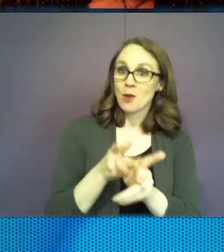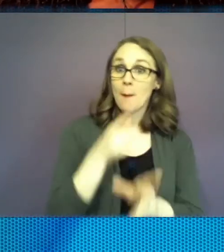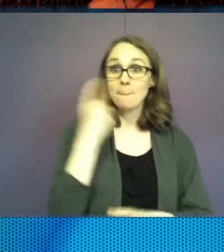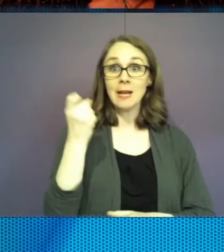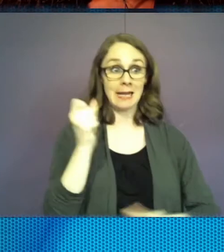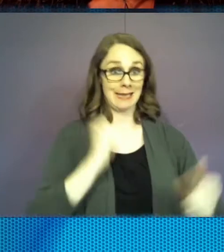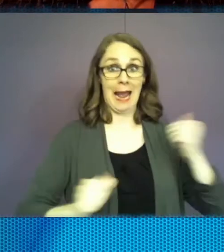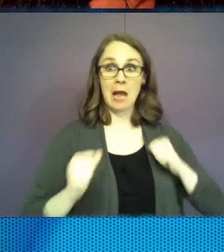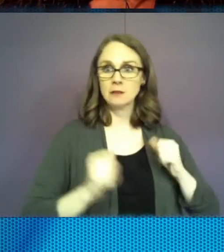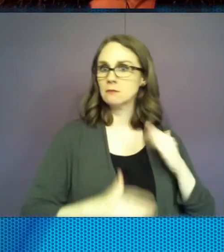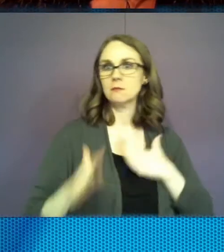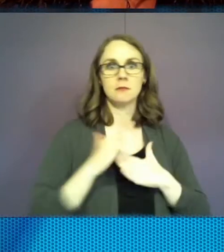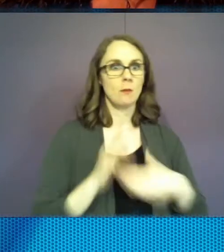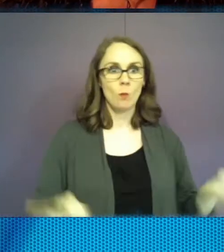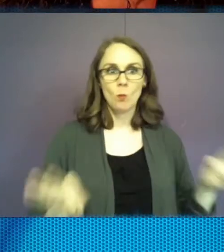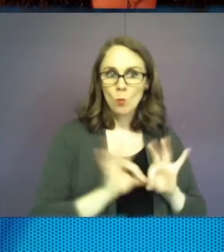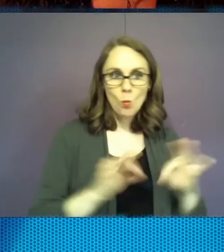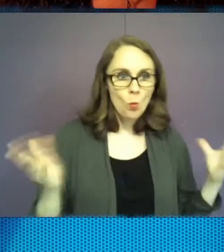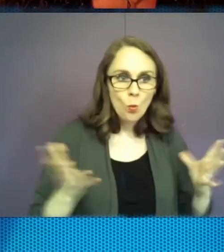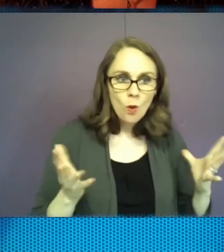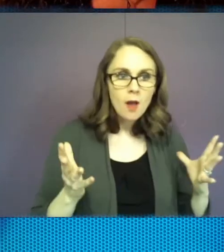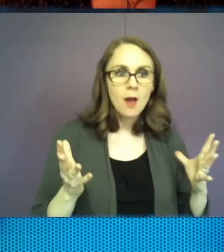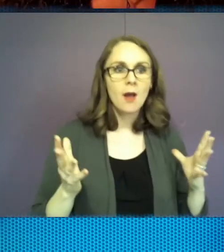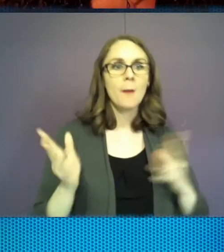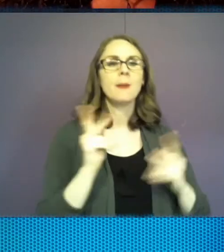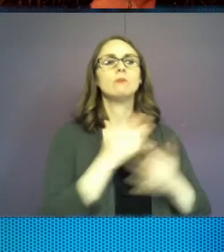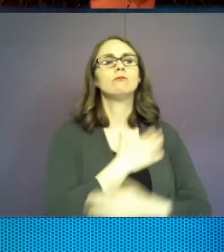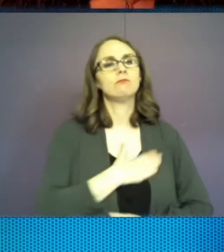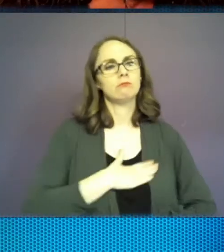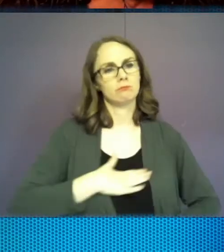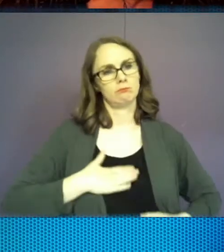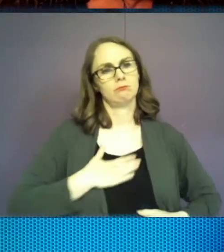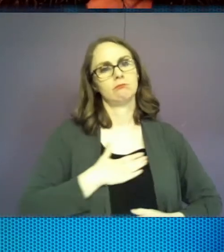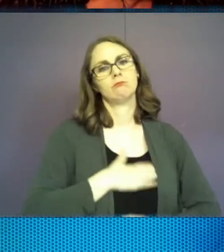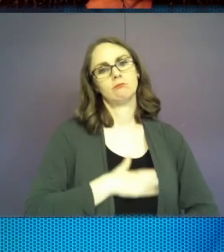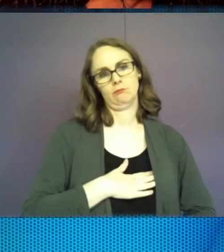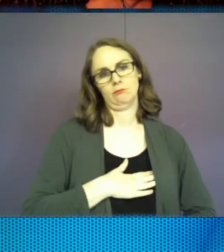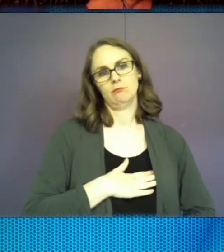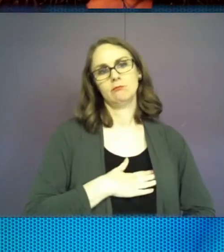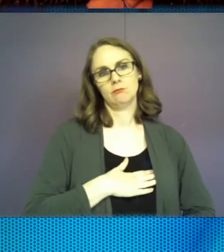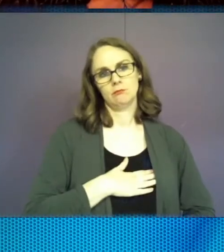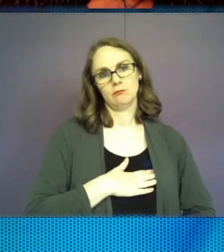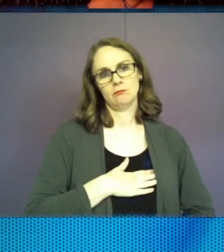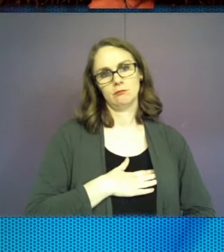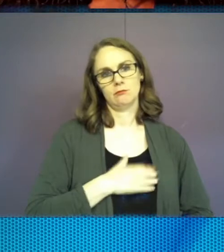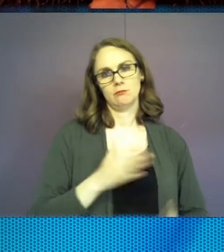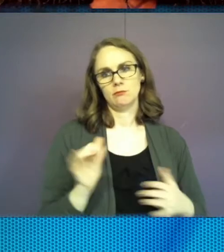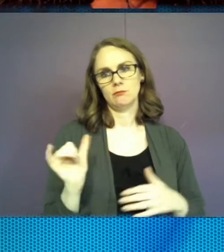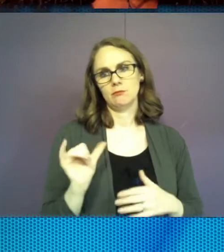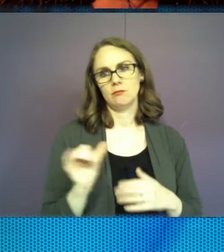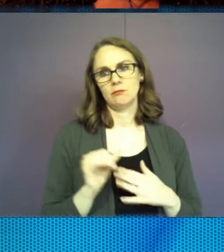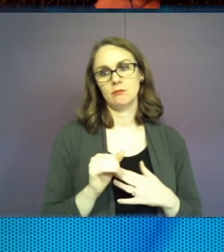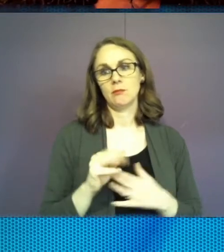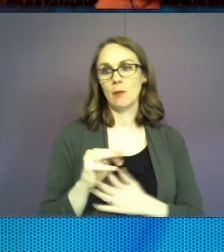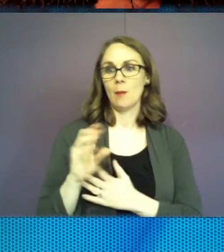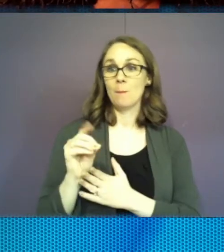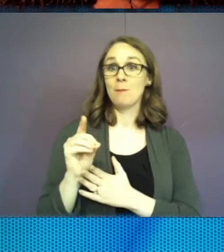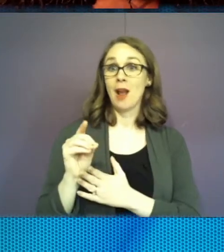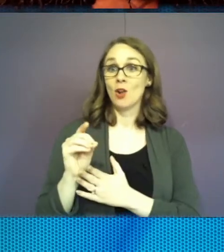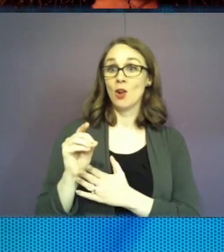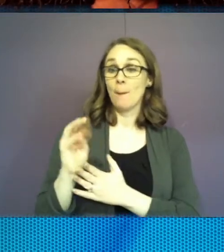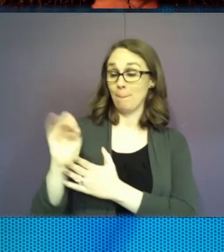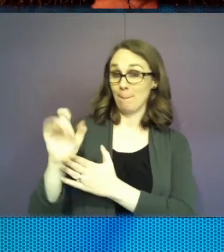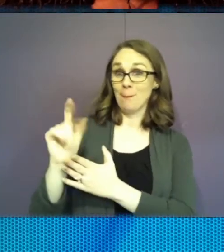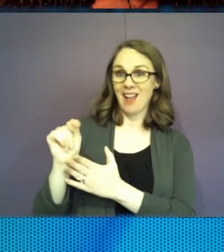acting, the most important is that the people enjoy, the people be Right. happy. It's like we go to the Maryland Summer Theater,